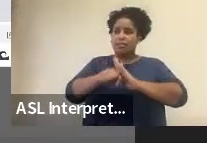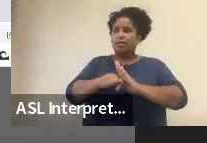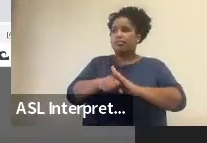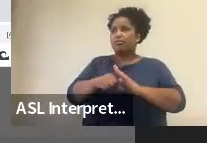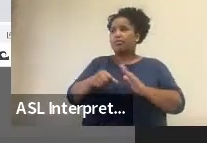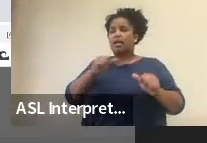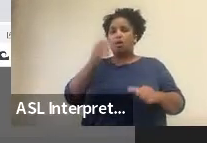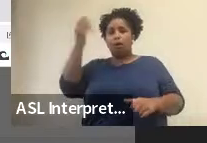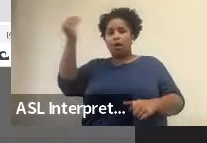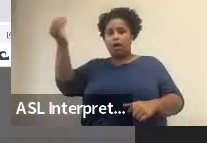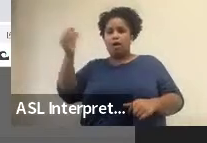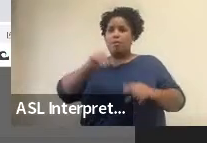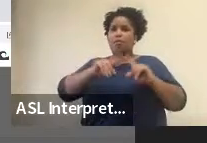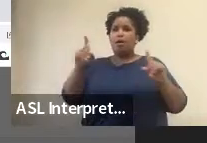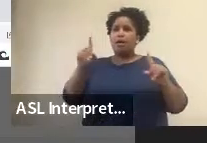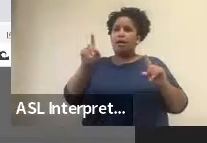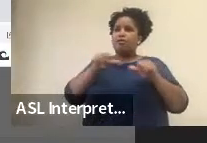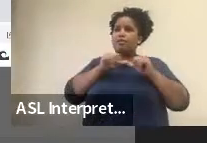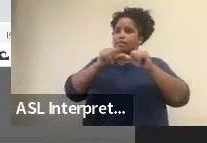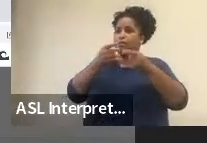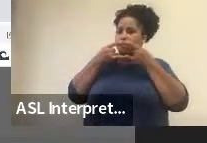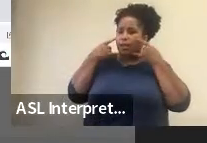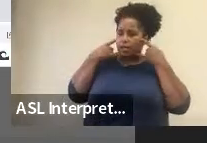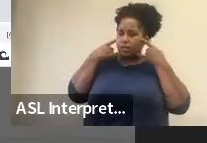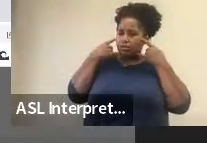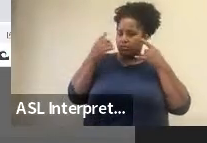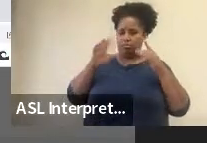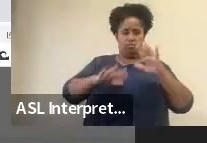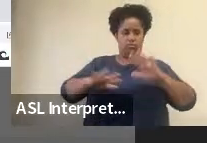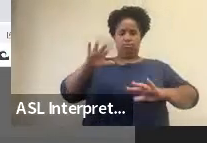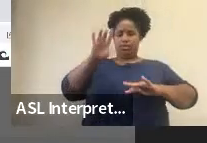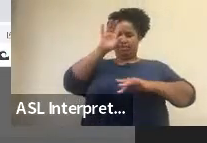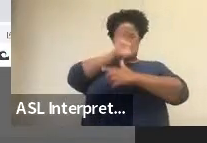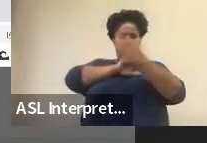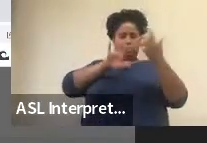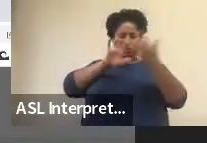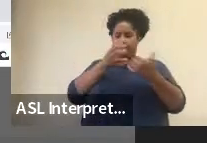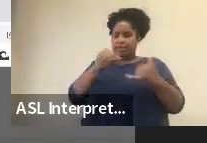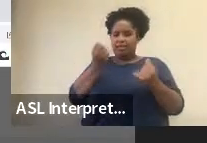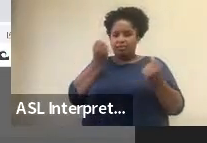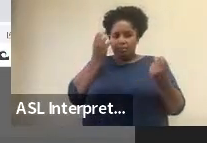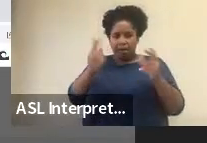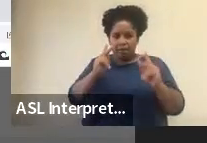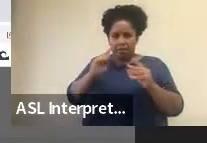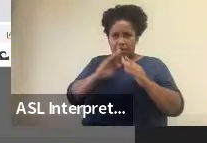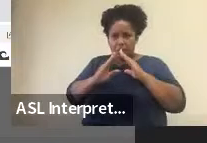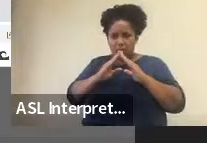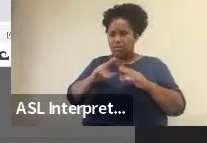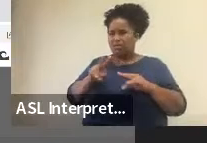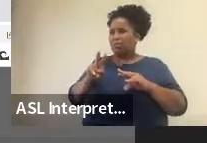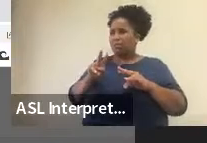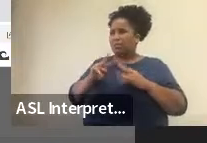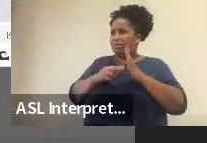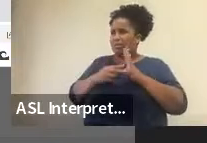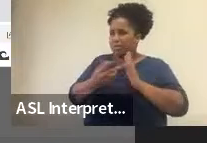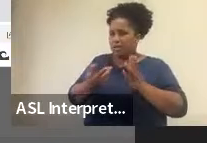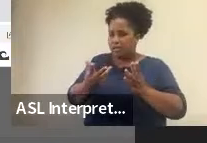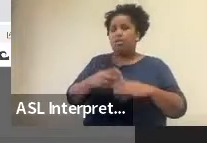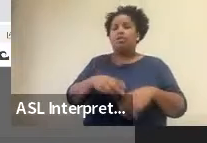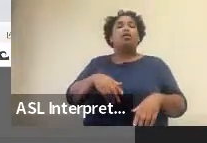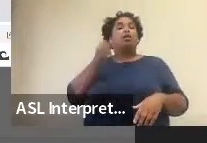can go out, but have to continue wearing a mask. That's still very confusing amongst the community. And also the fact